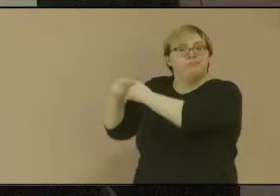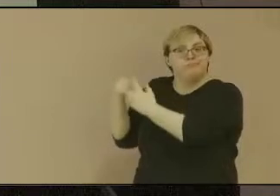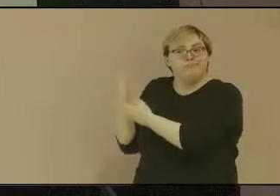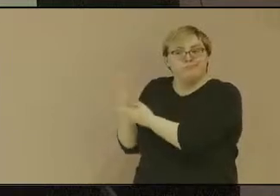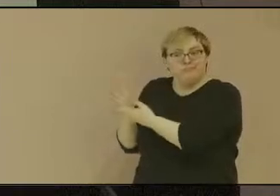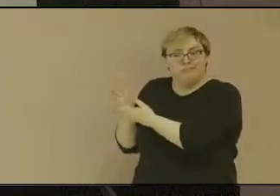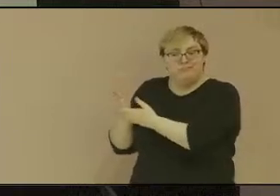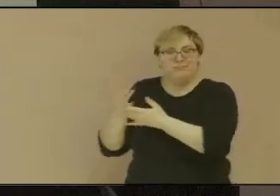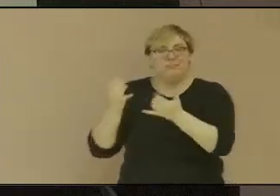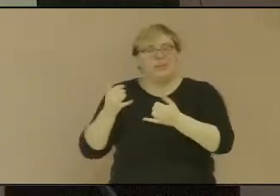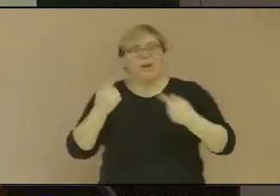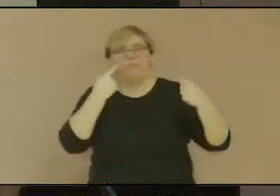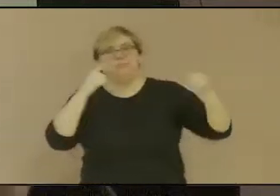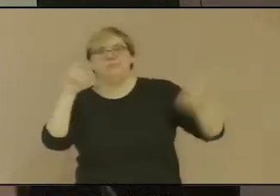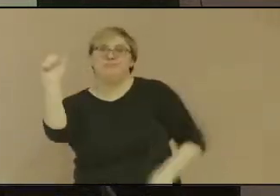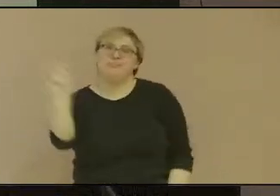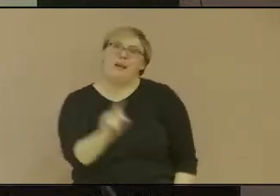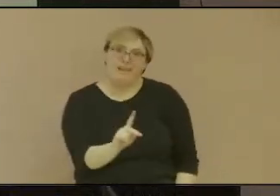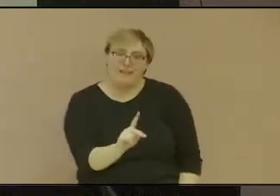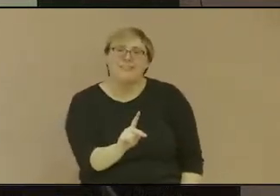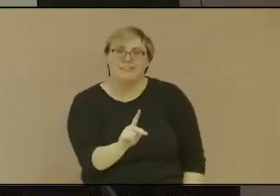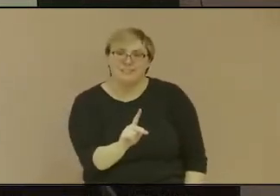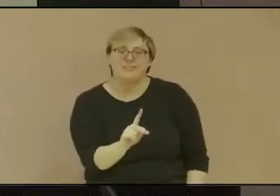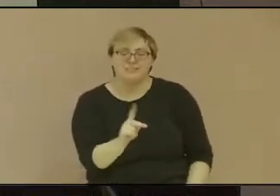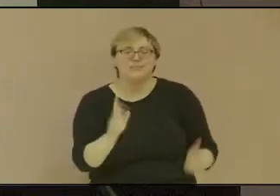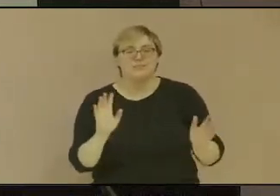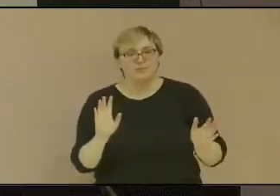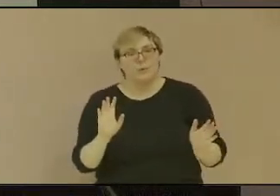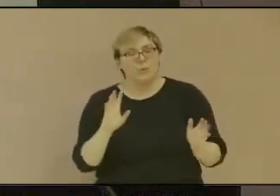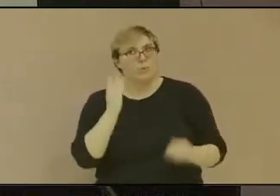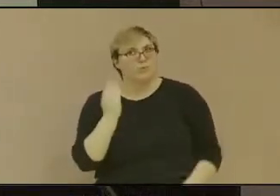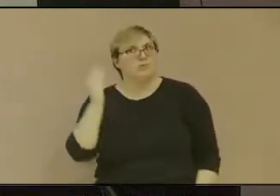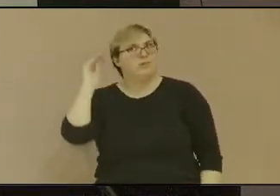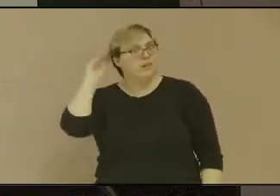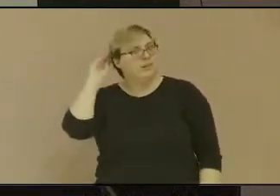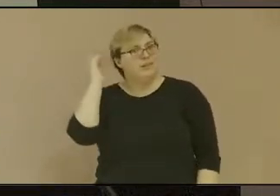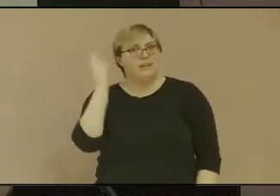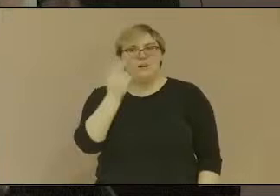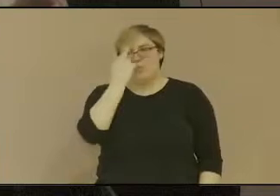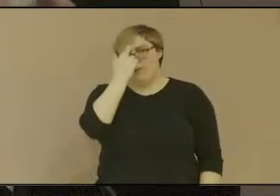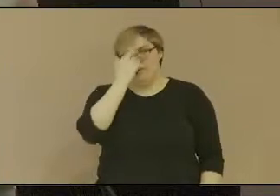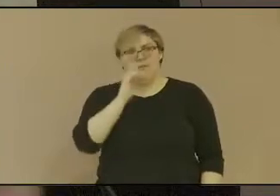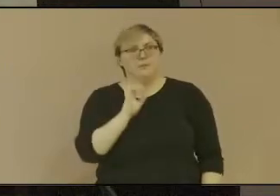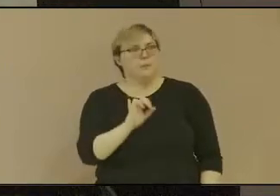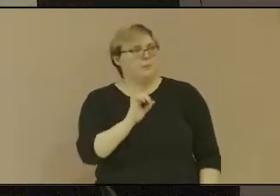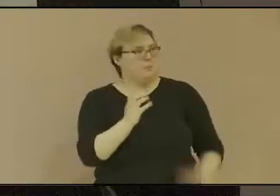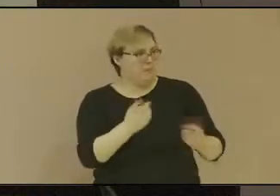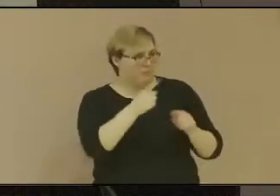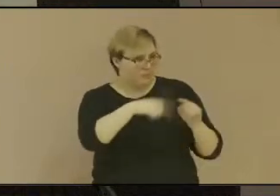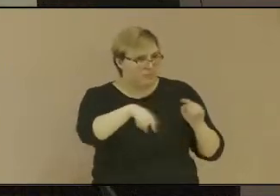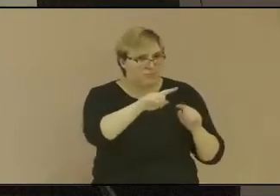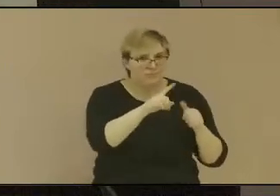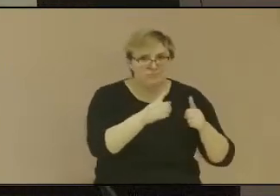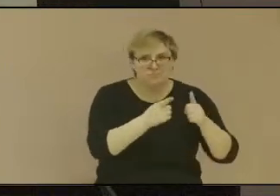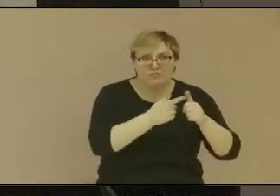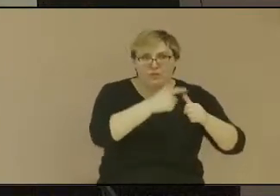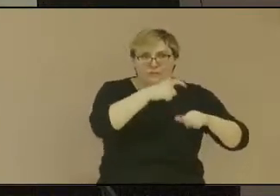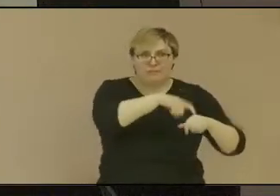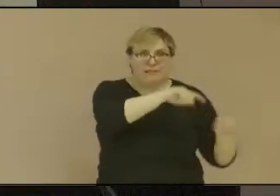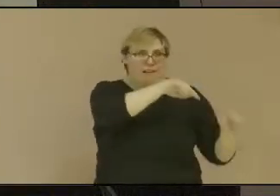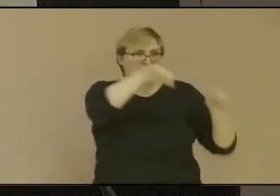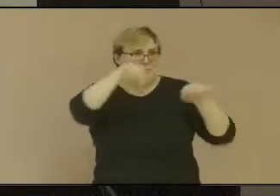mind, I realize that there are people here who may be attending their first Saul Green